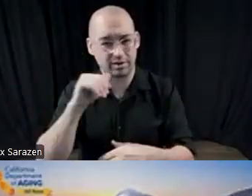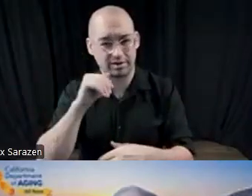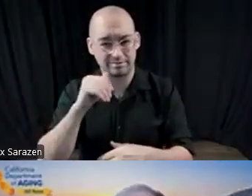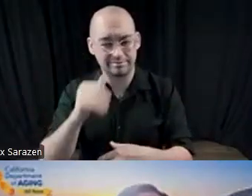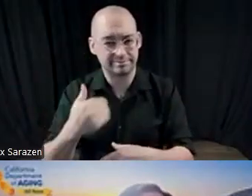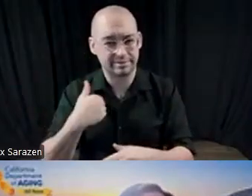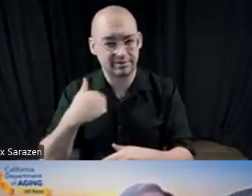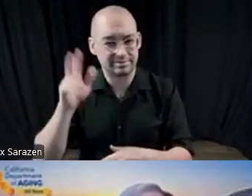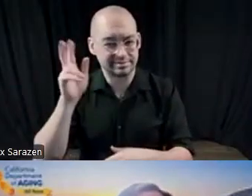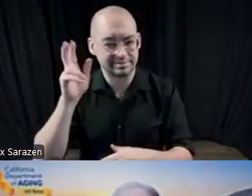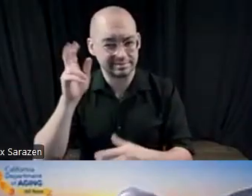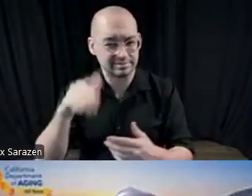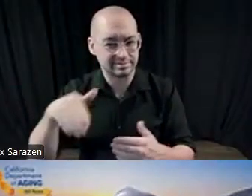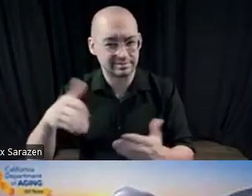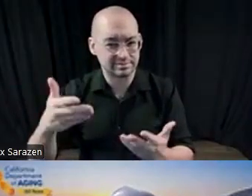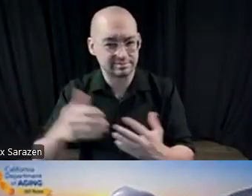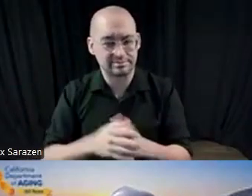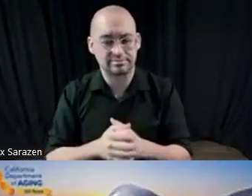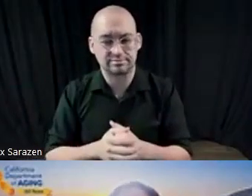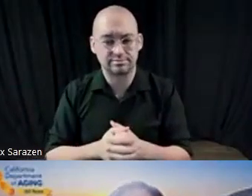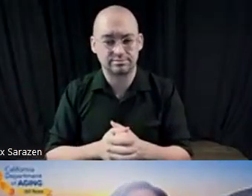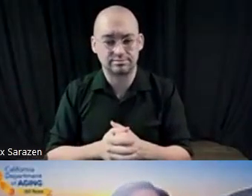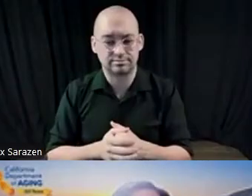someone can let us know, attending in person.